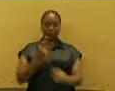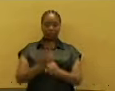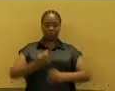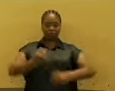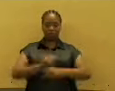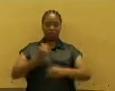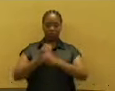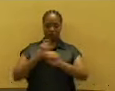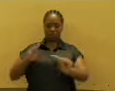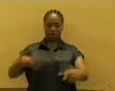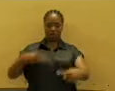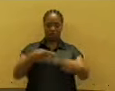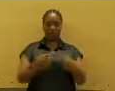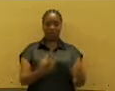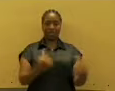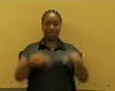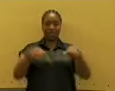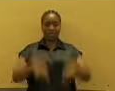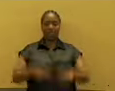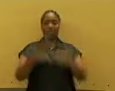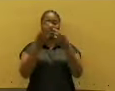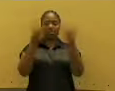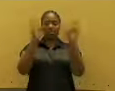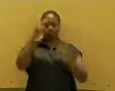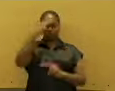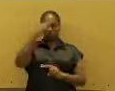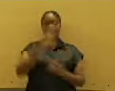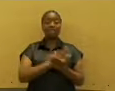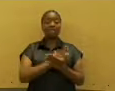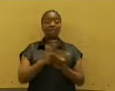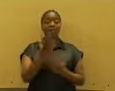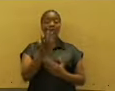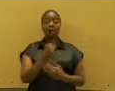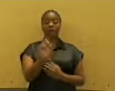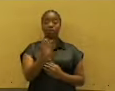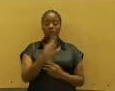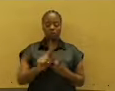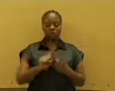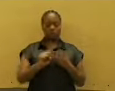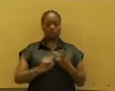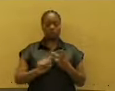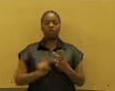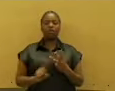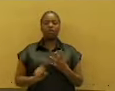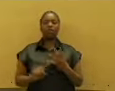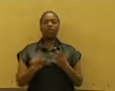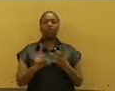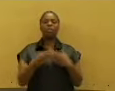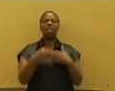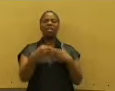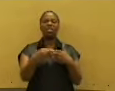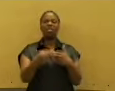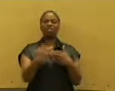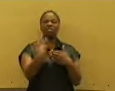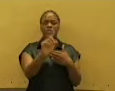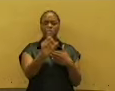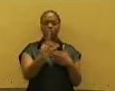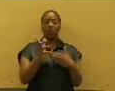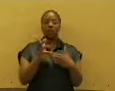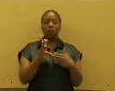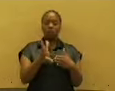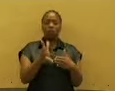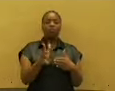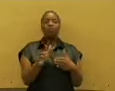being done at the University of Pretoria. And some of this includes, especially under the Just Leaders program, social justice, gender justice,